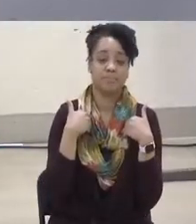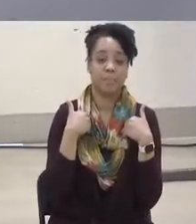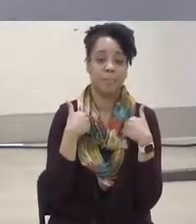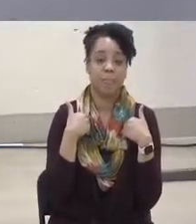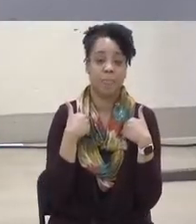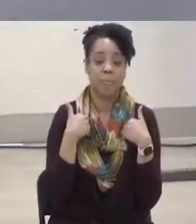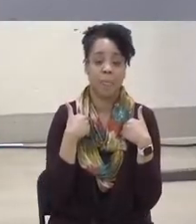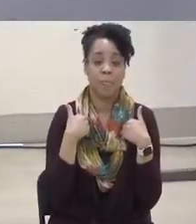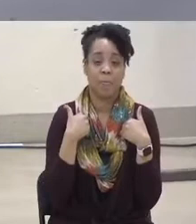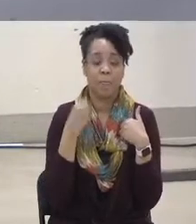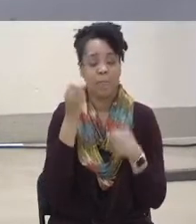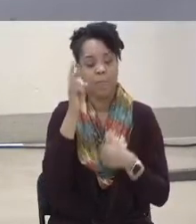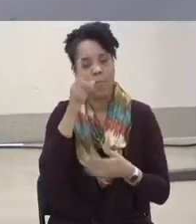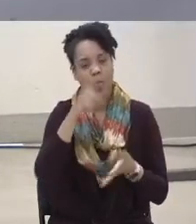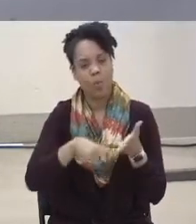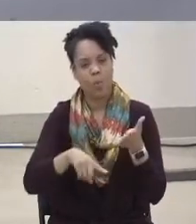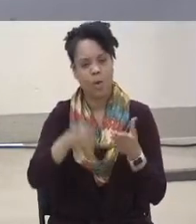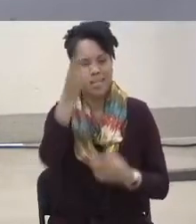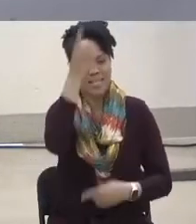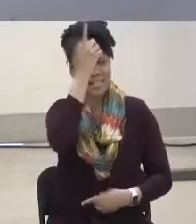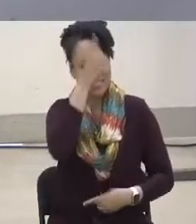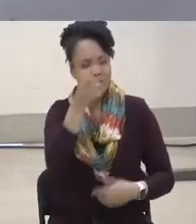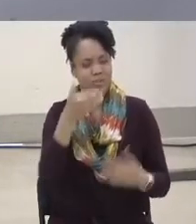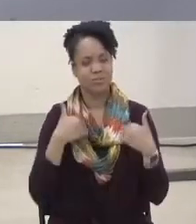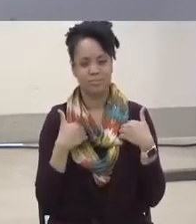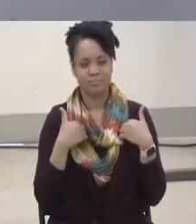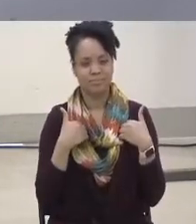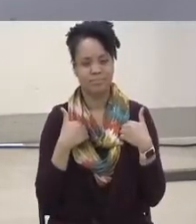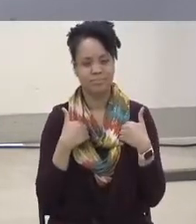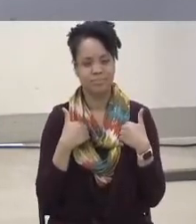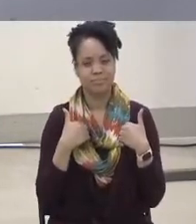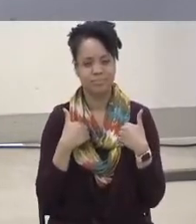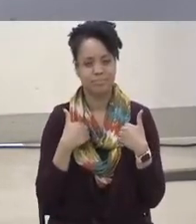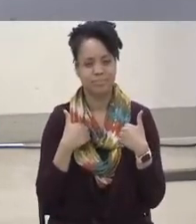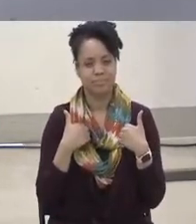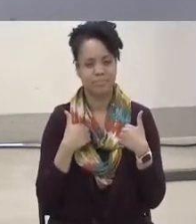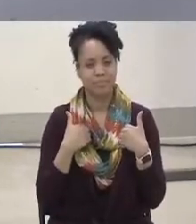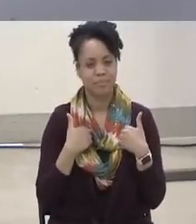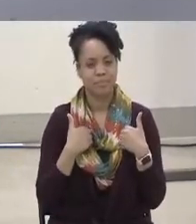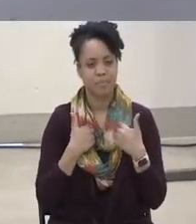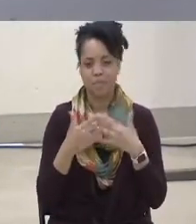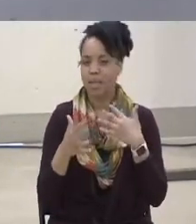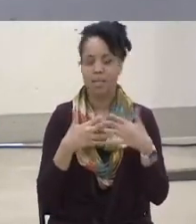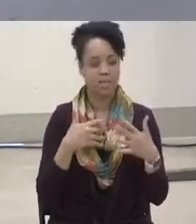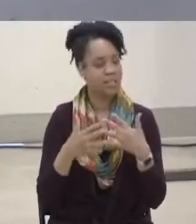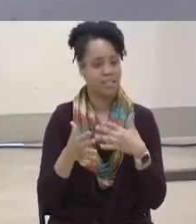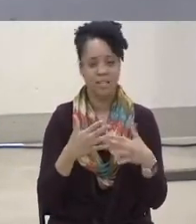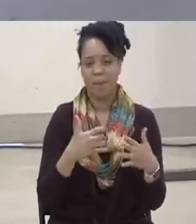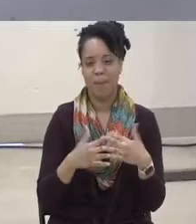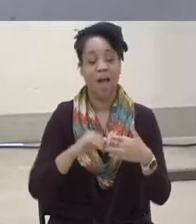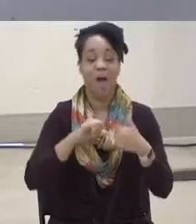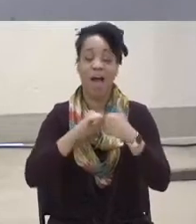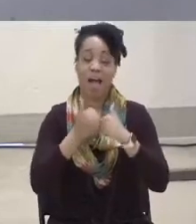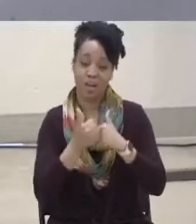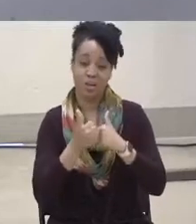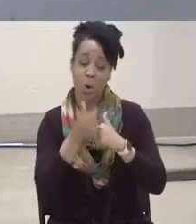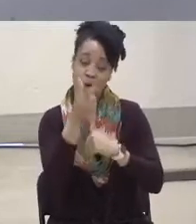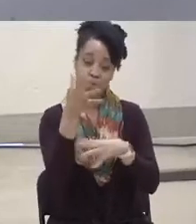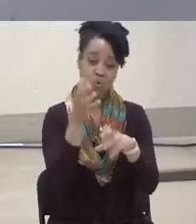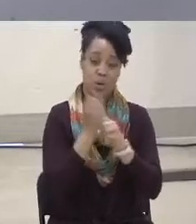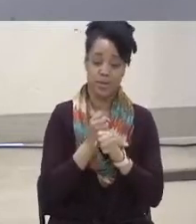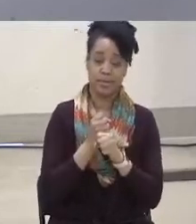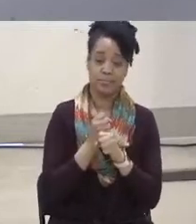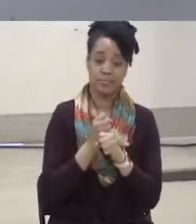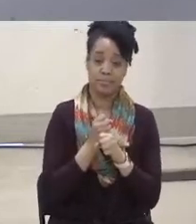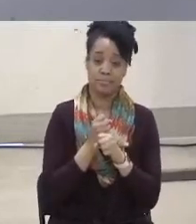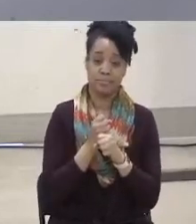estés or padeciendo what disease you have, o enfermedad que tengas. and it doesn't even matter how you got it. No importa ni cómo